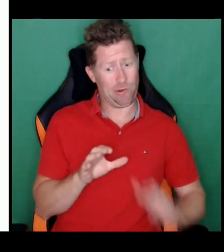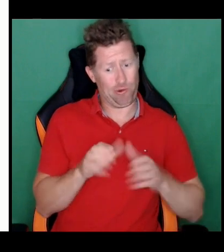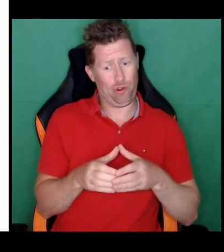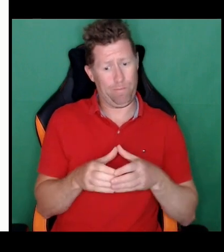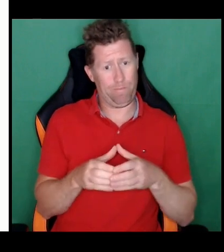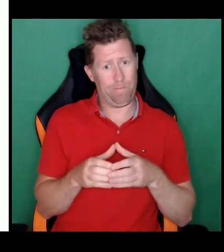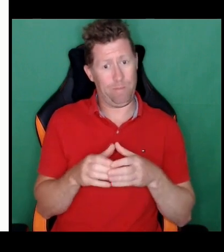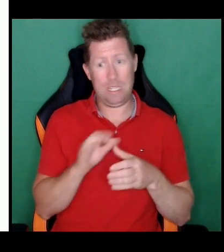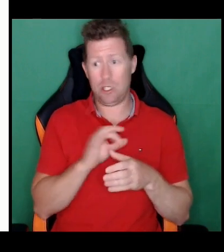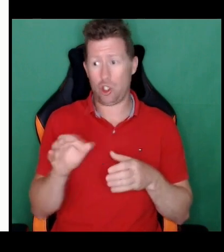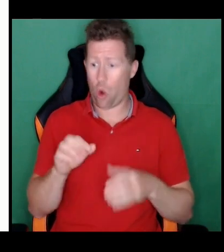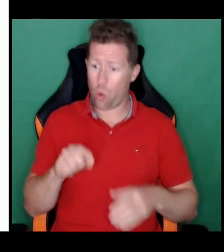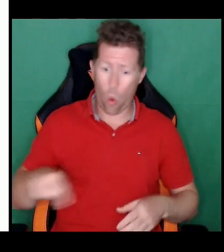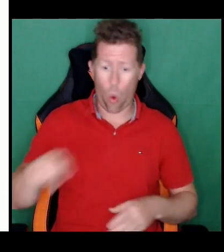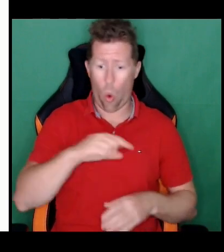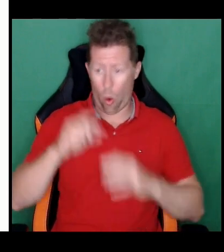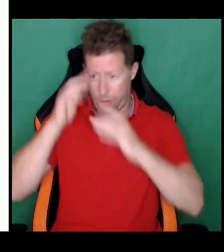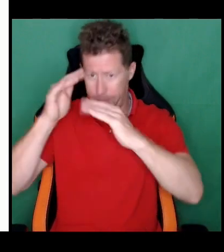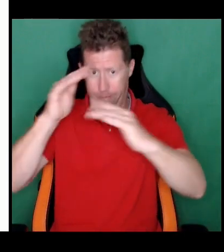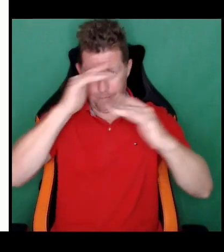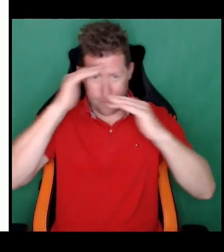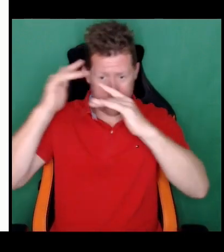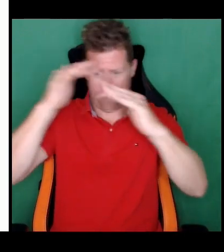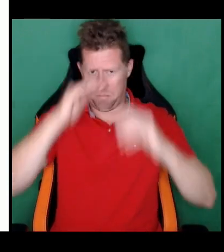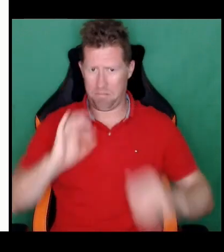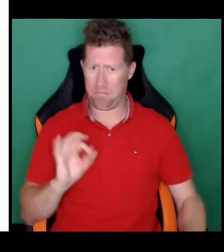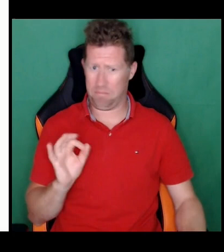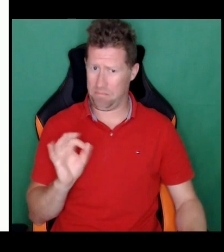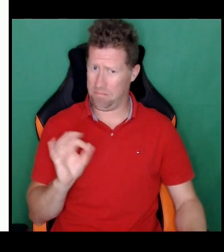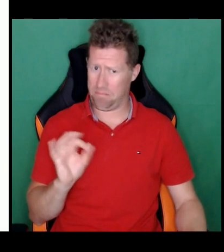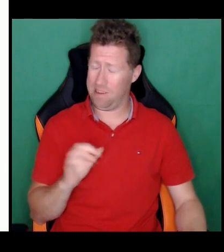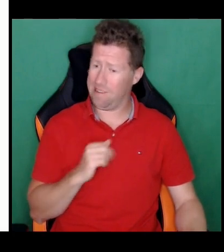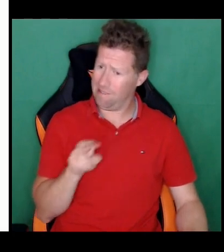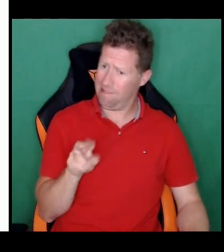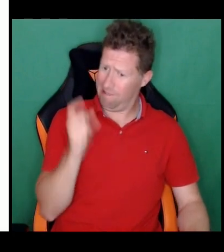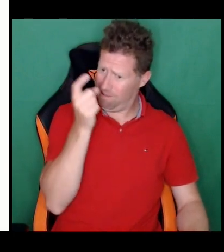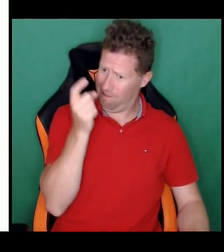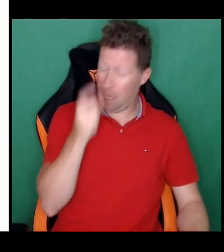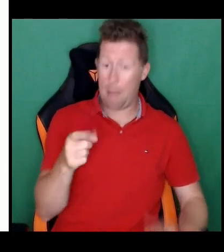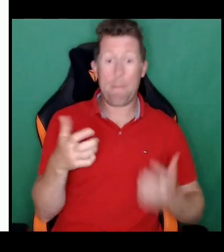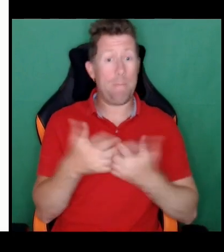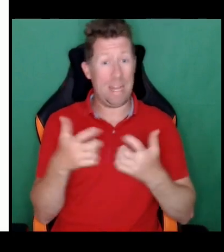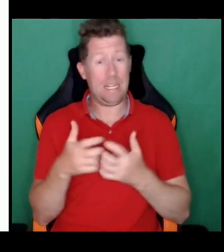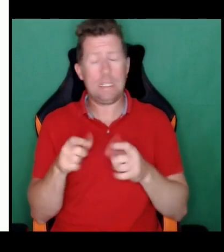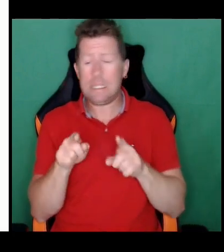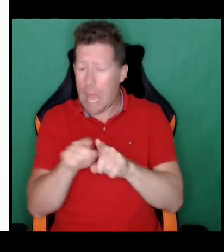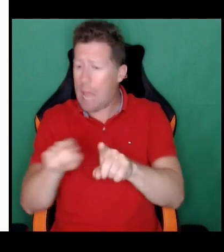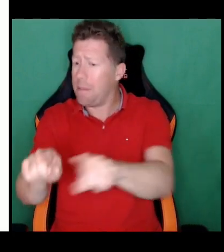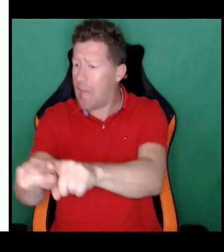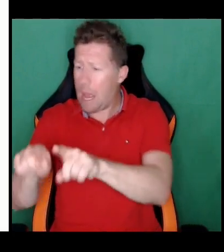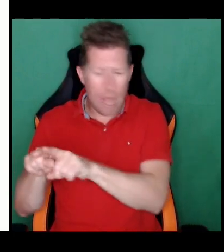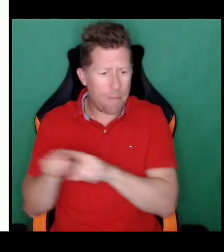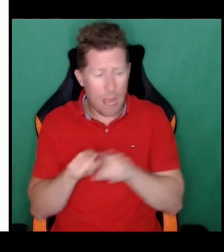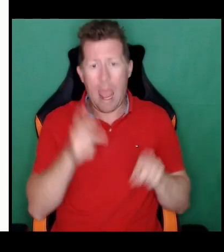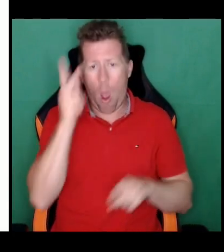not as homogenous as we'd like them to be, perhaps. Although what they have many things in common in terms of how often